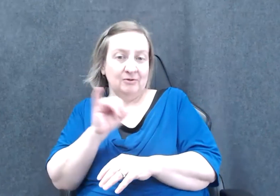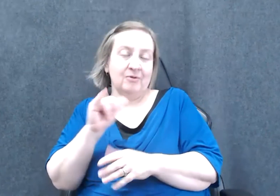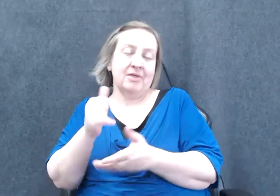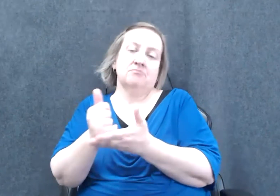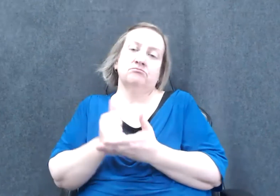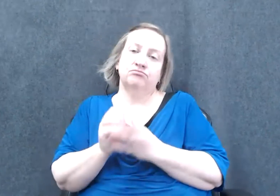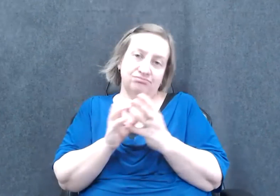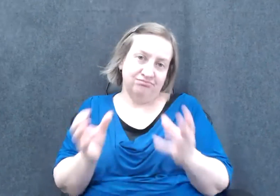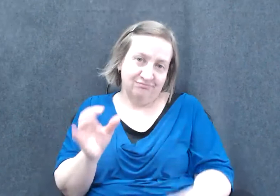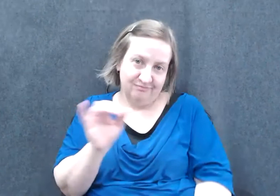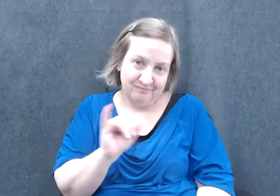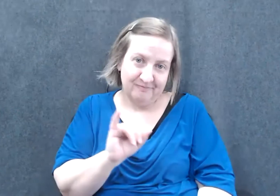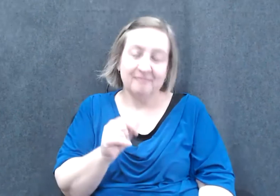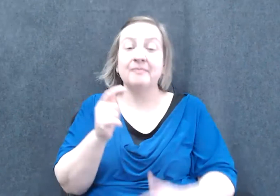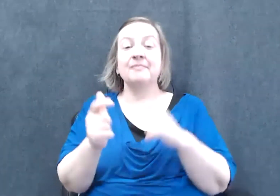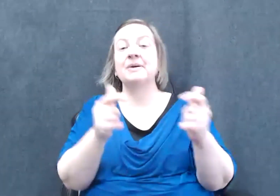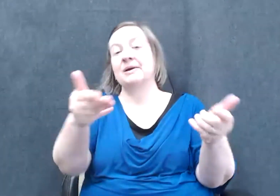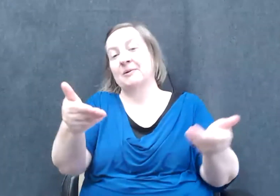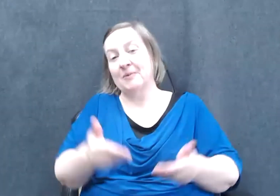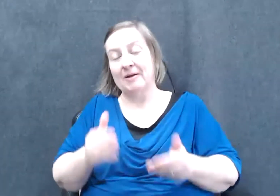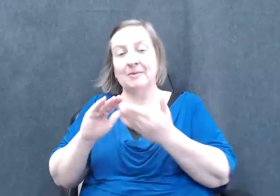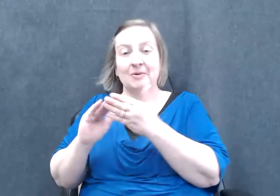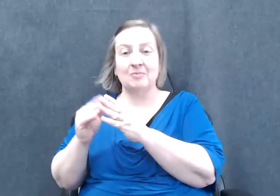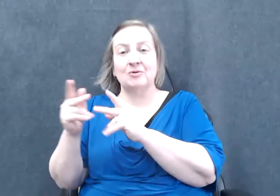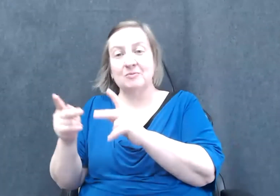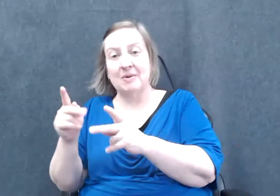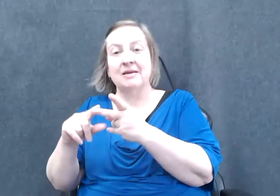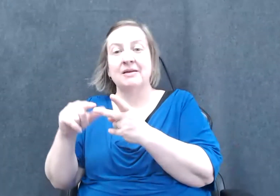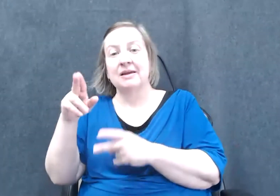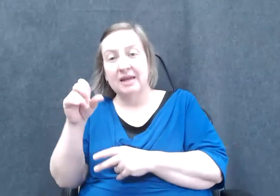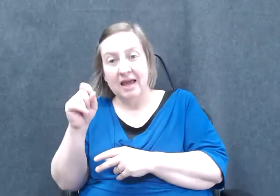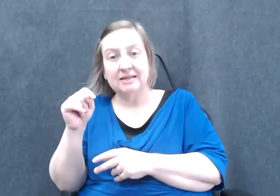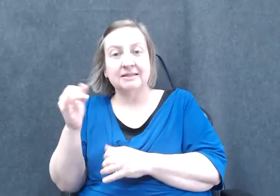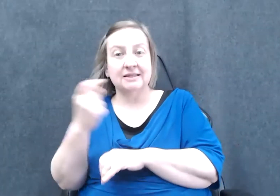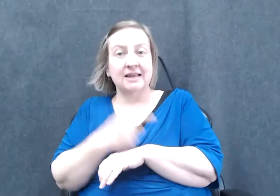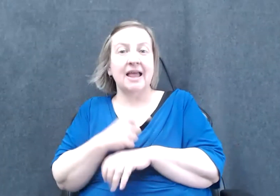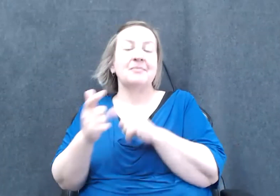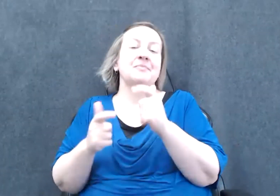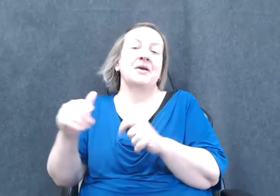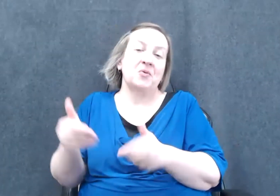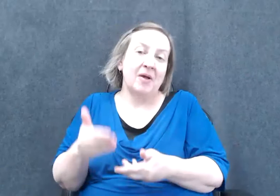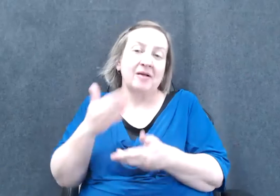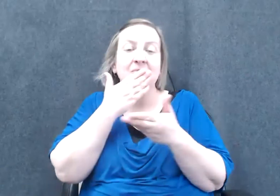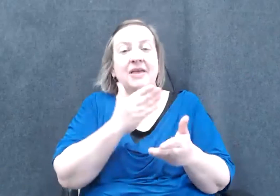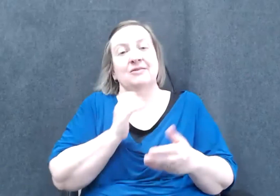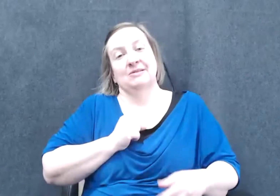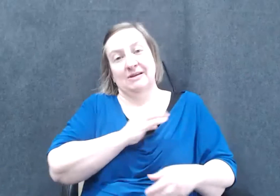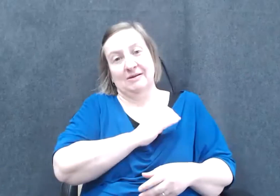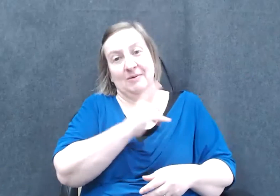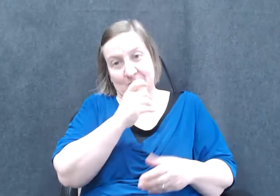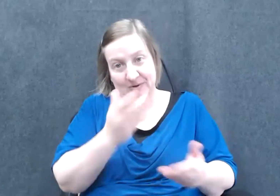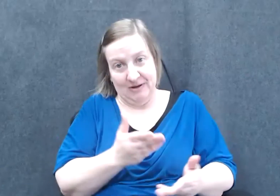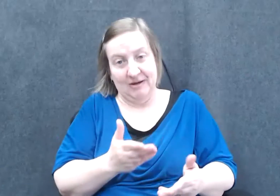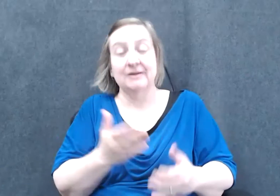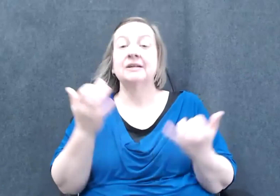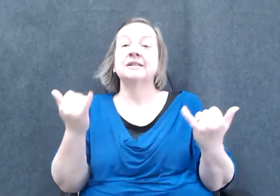difference. So big welcome to our community members and guests today. And of course, a big welcome and thank you to our steering committee members. Today is actually